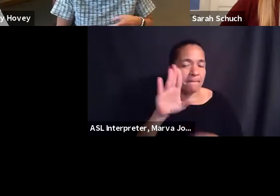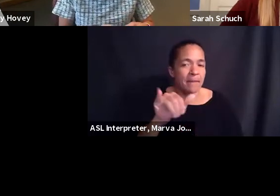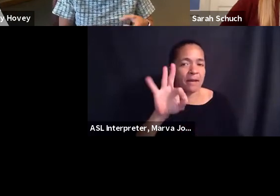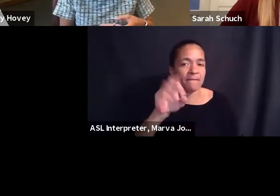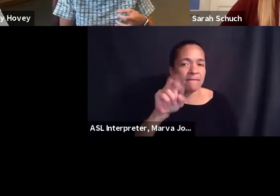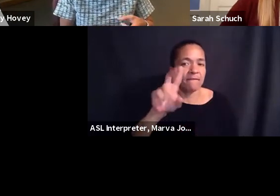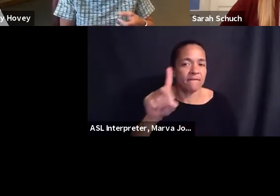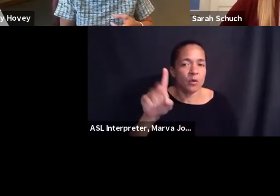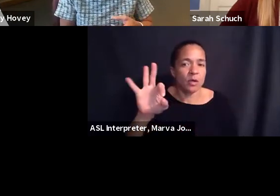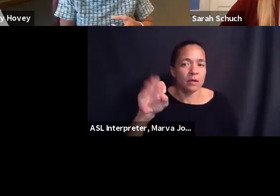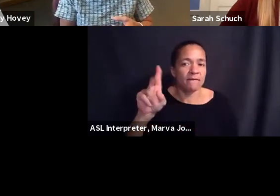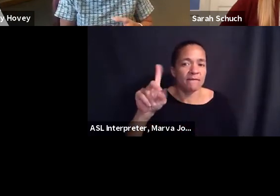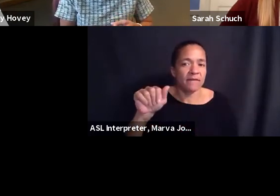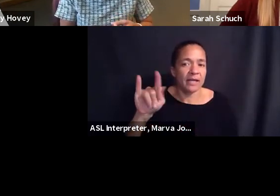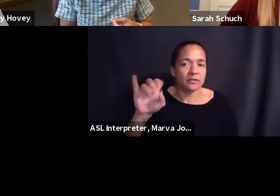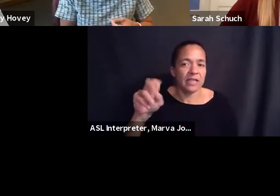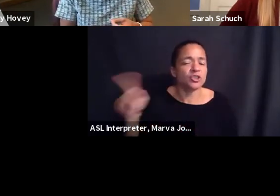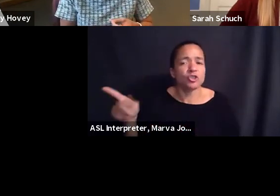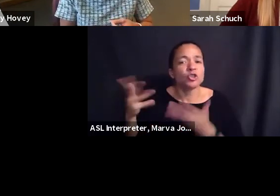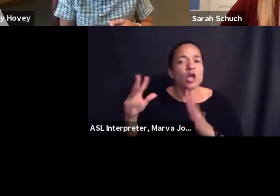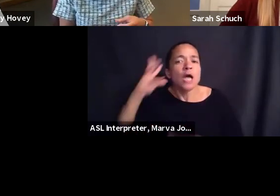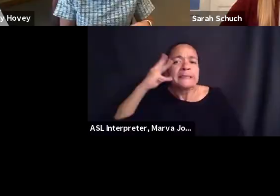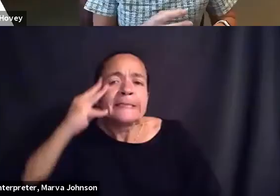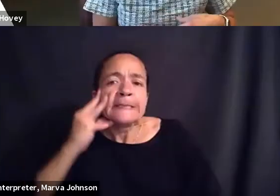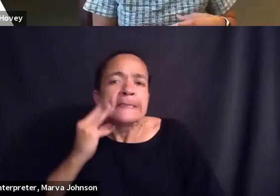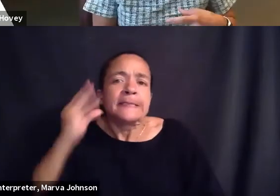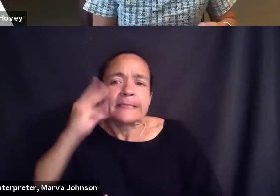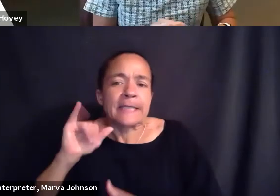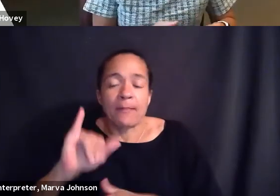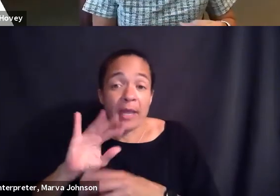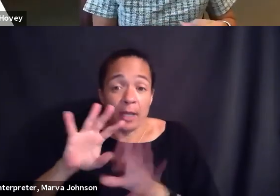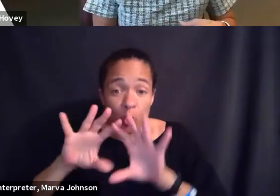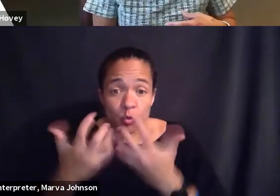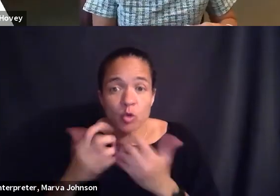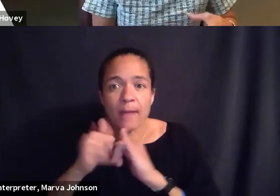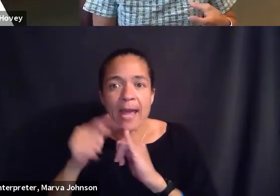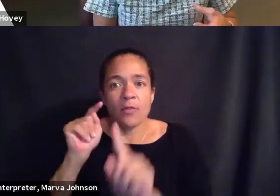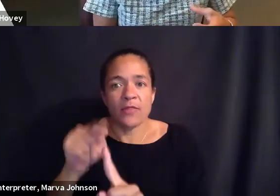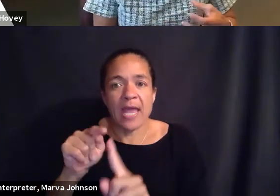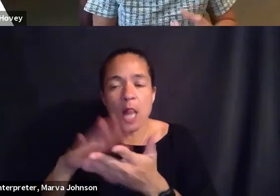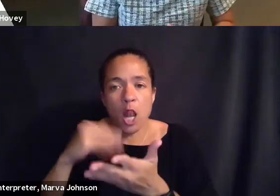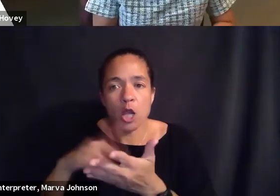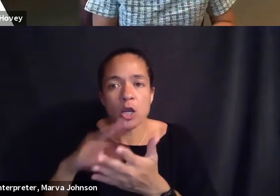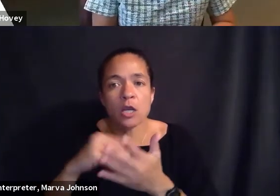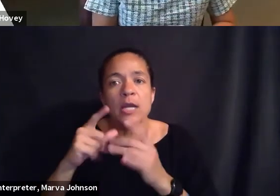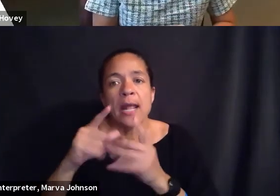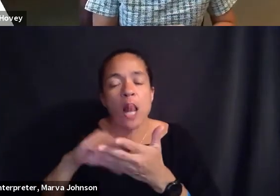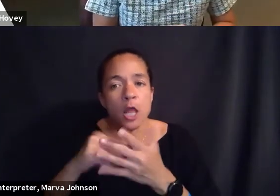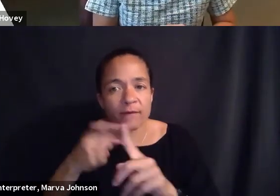So she was really pretty intimately involved with that group and their learning and learning from them. So we were able to kind